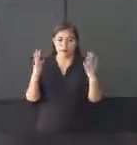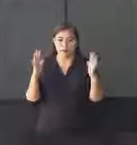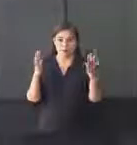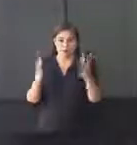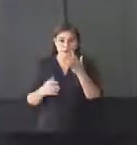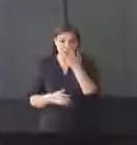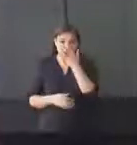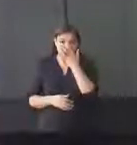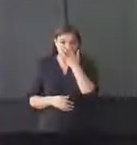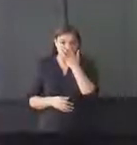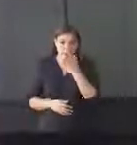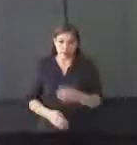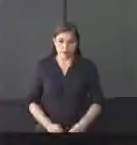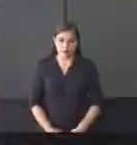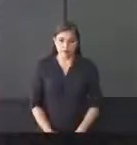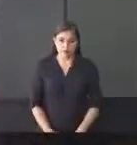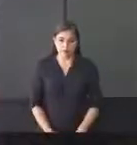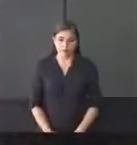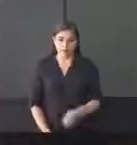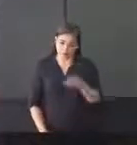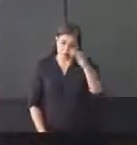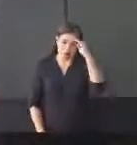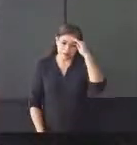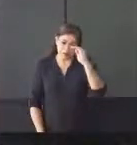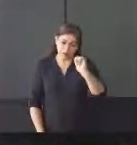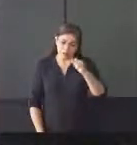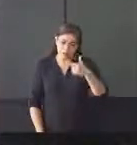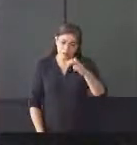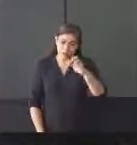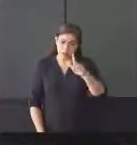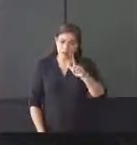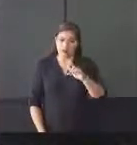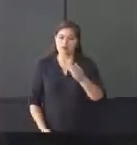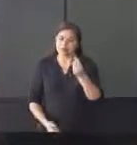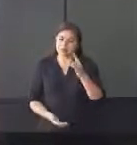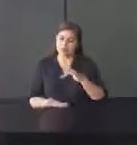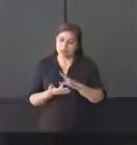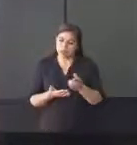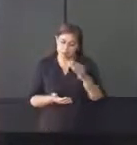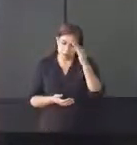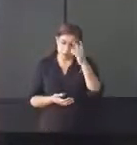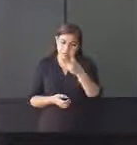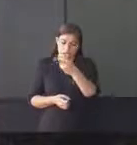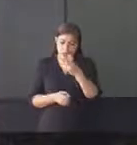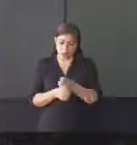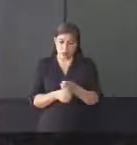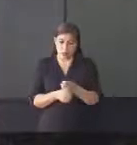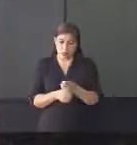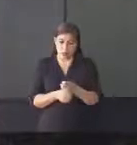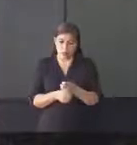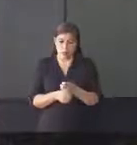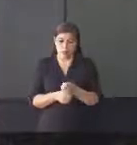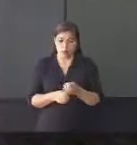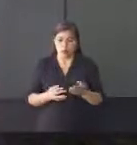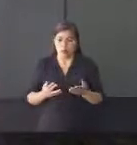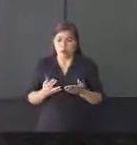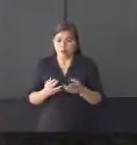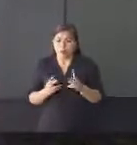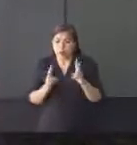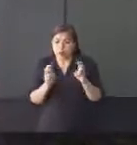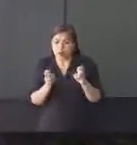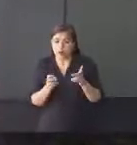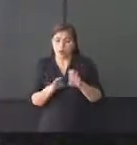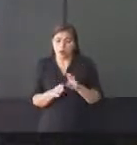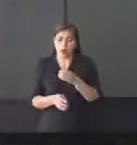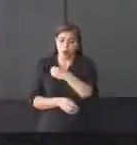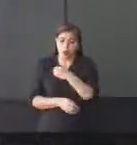Thank you very much, Angel, for your global reflection and for explaining something that you